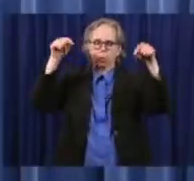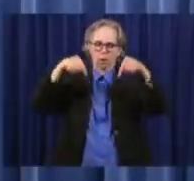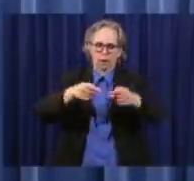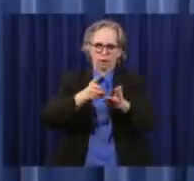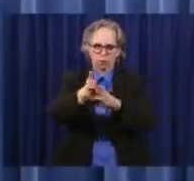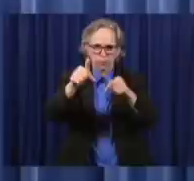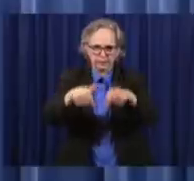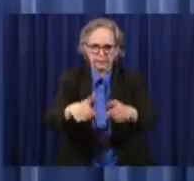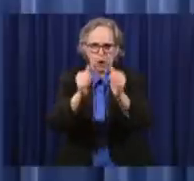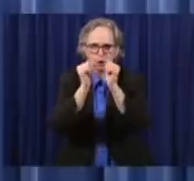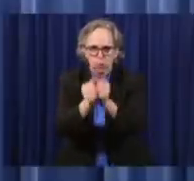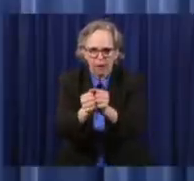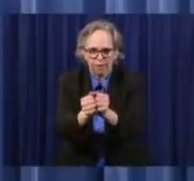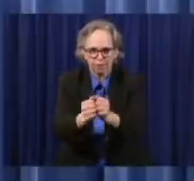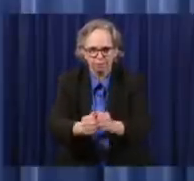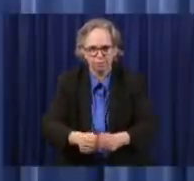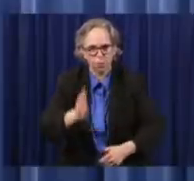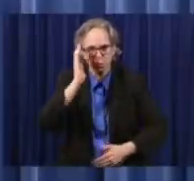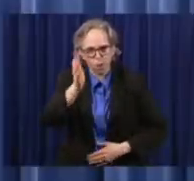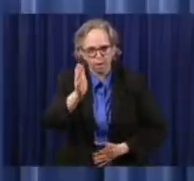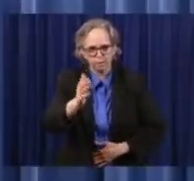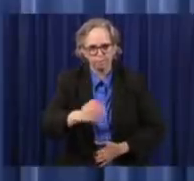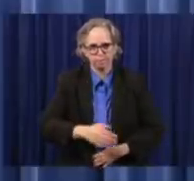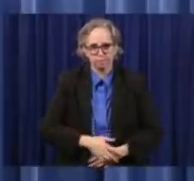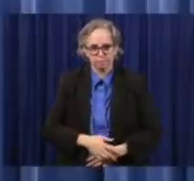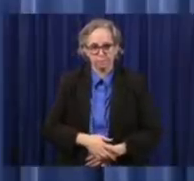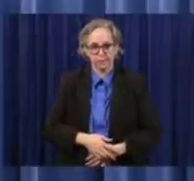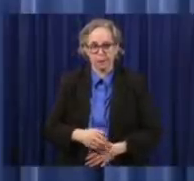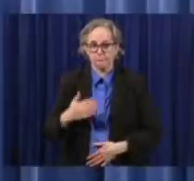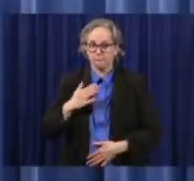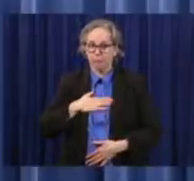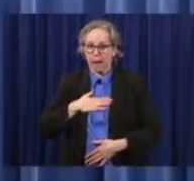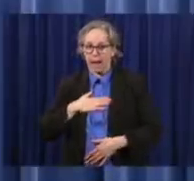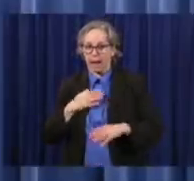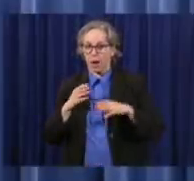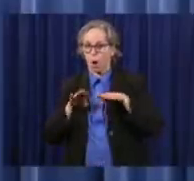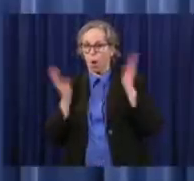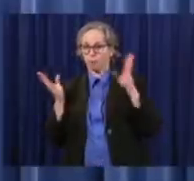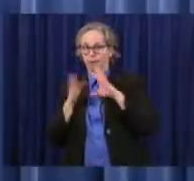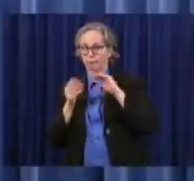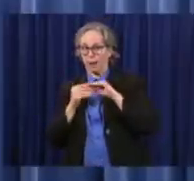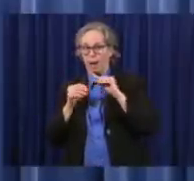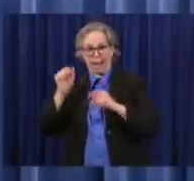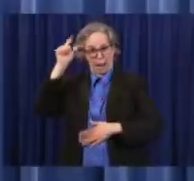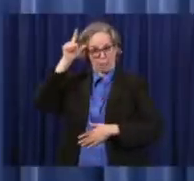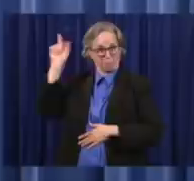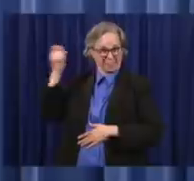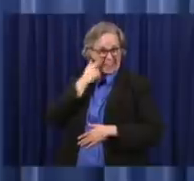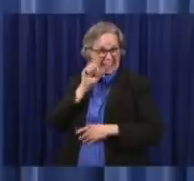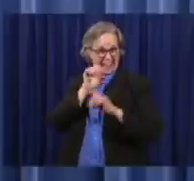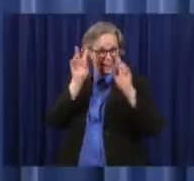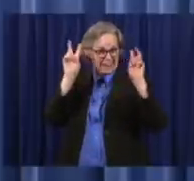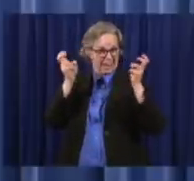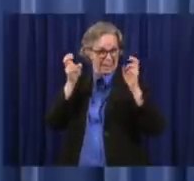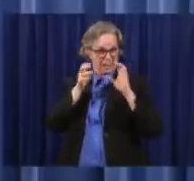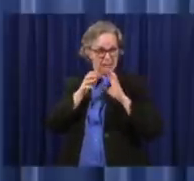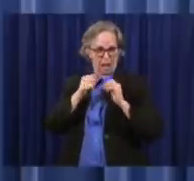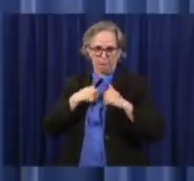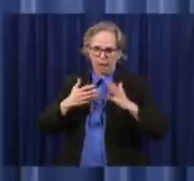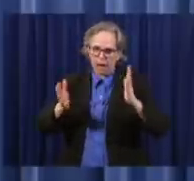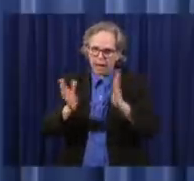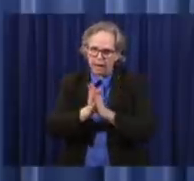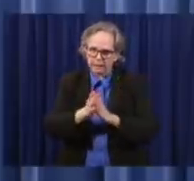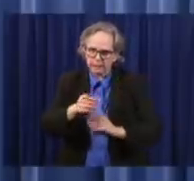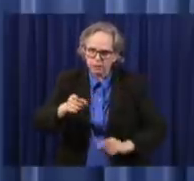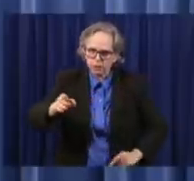my opening statement that I quoted Abraham Lincoln. You know, I would just appeal to everyone. We got to come